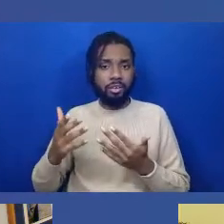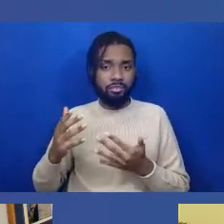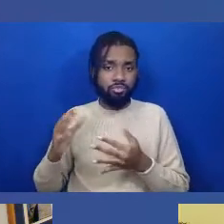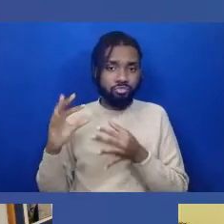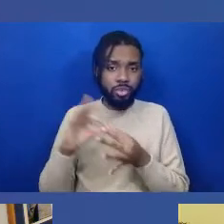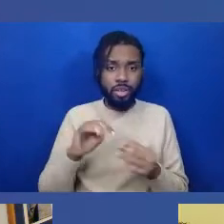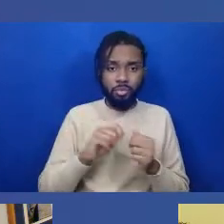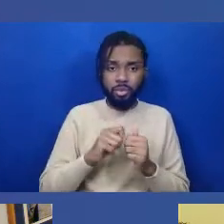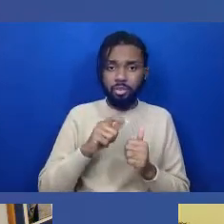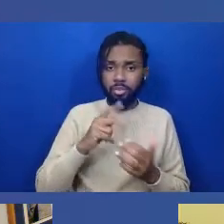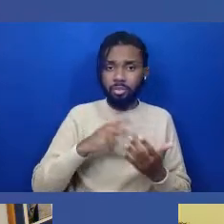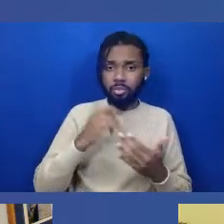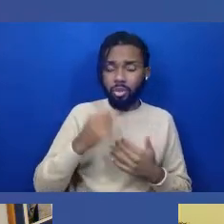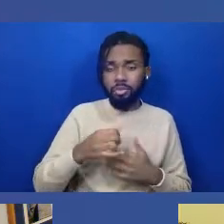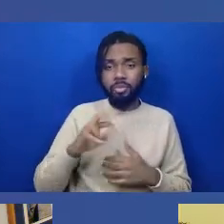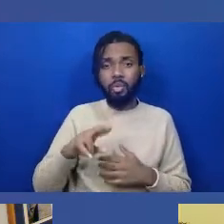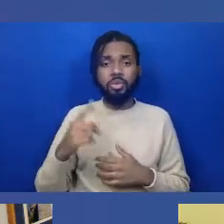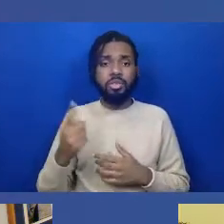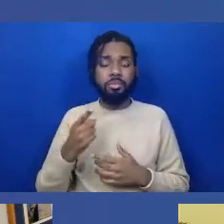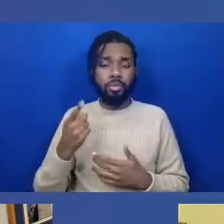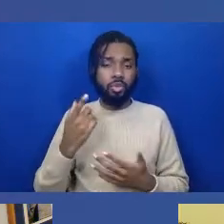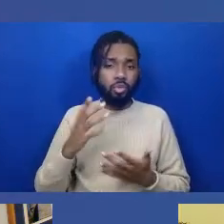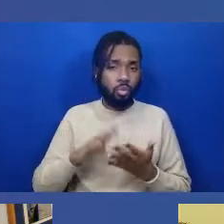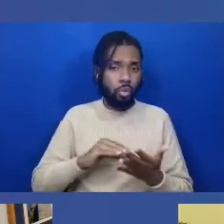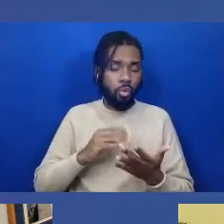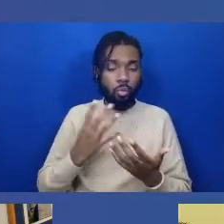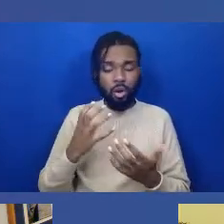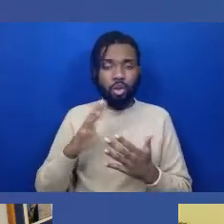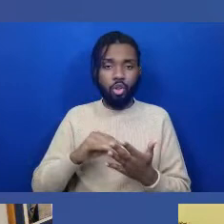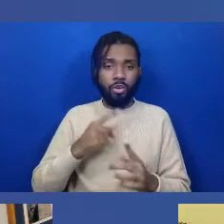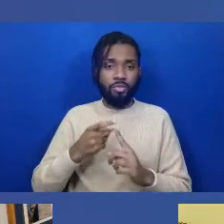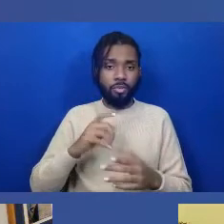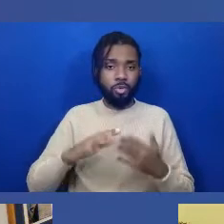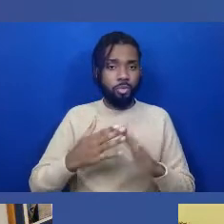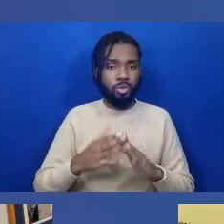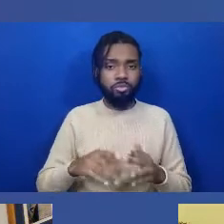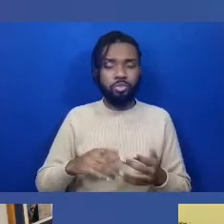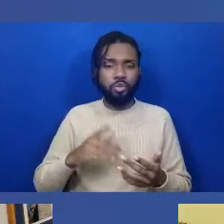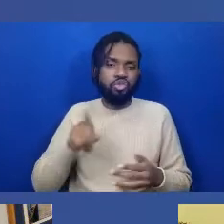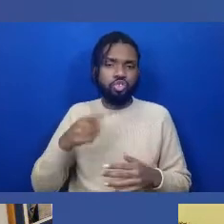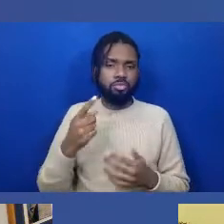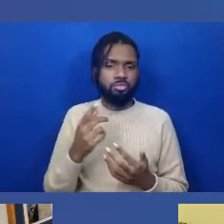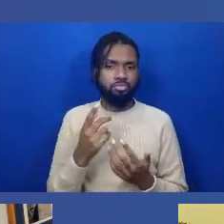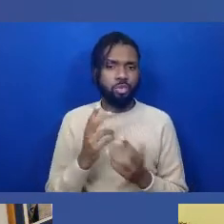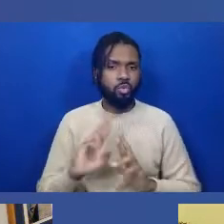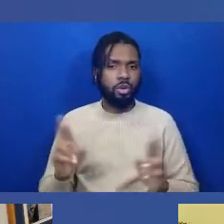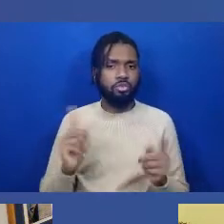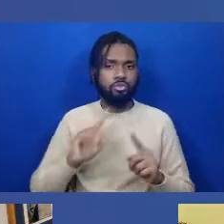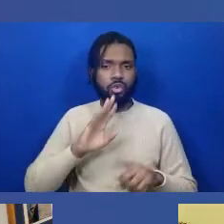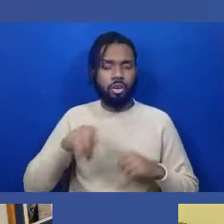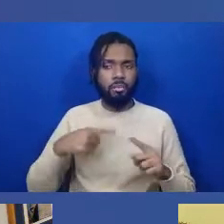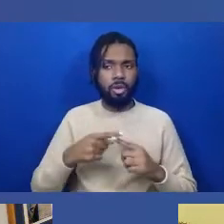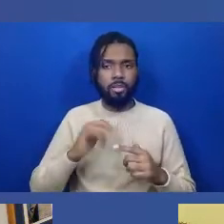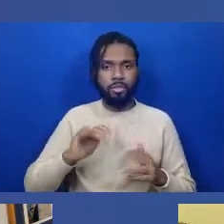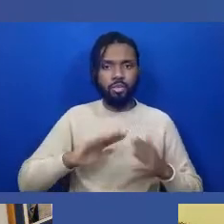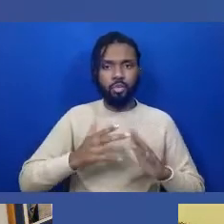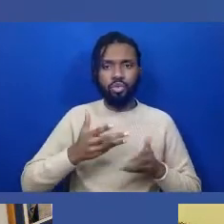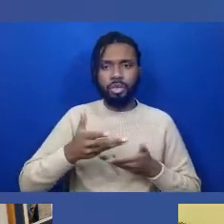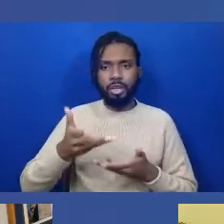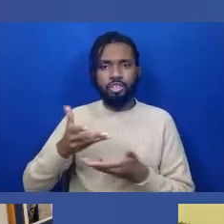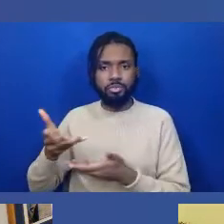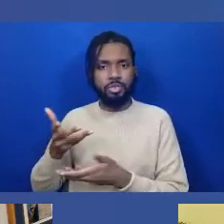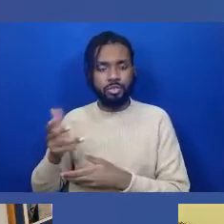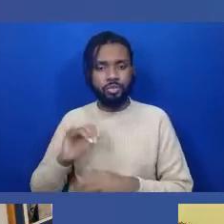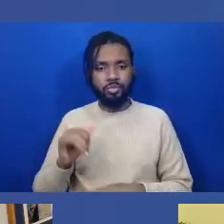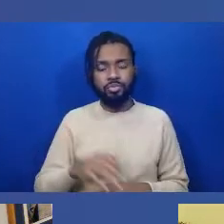want to learn from the community you're going to, you know, just be ready to talk about engagement. Yeah, so